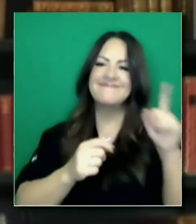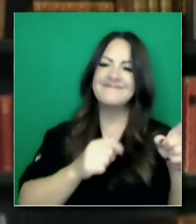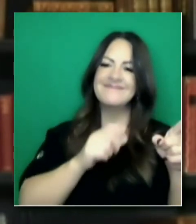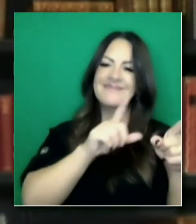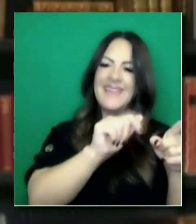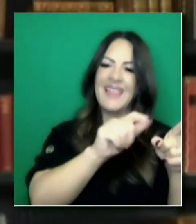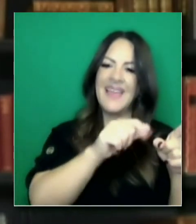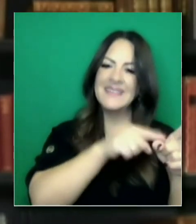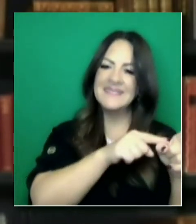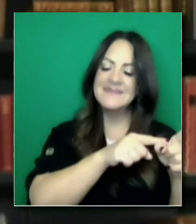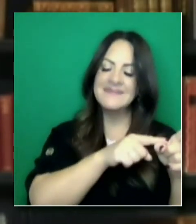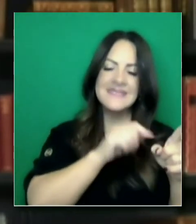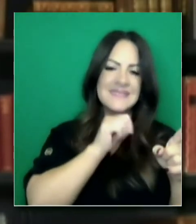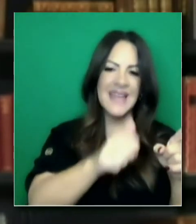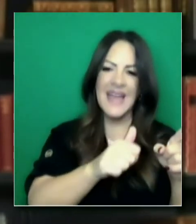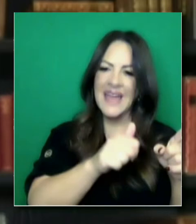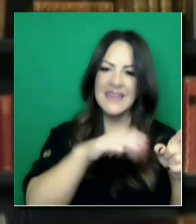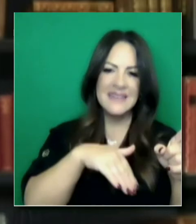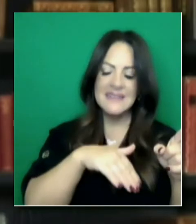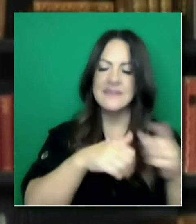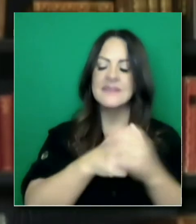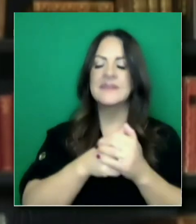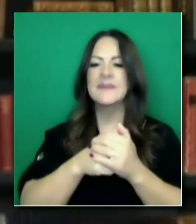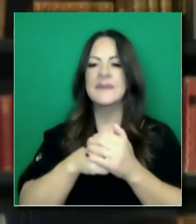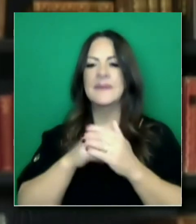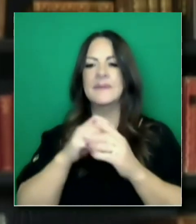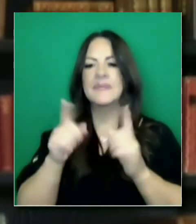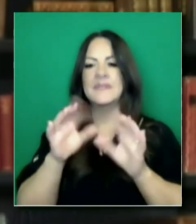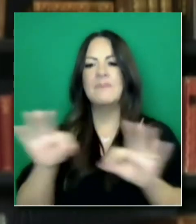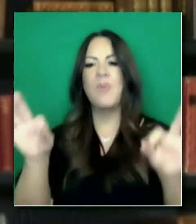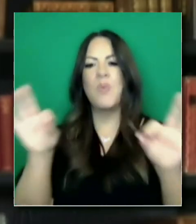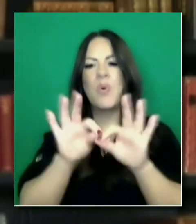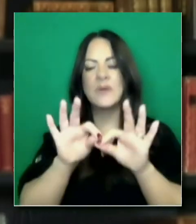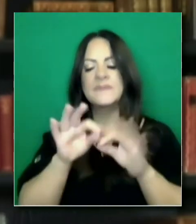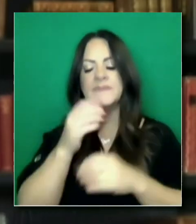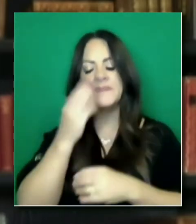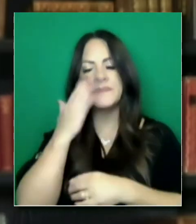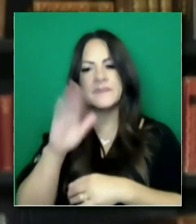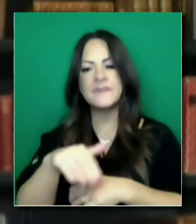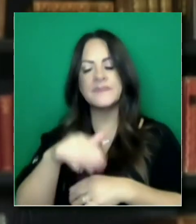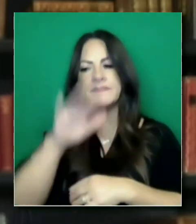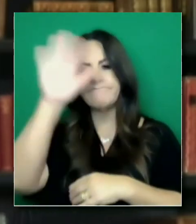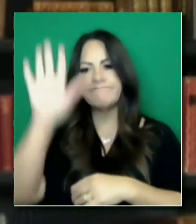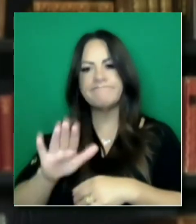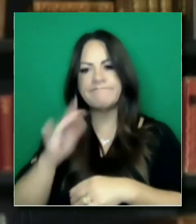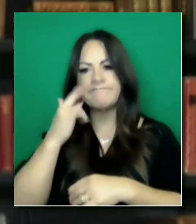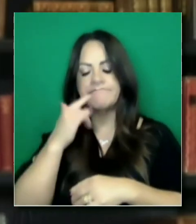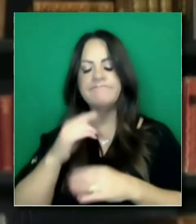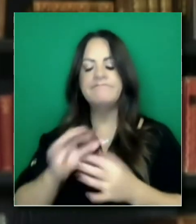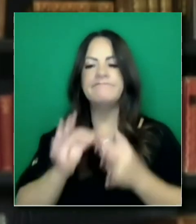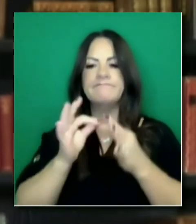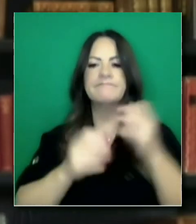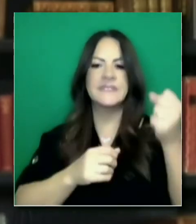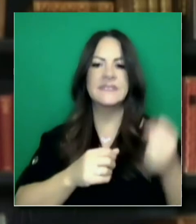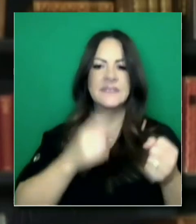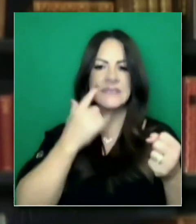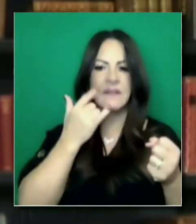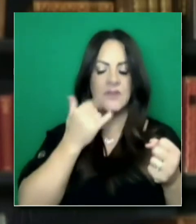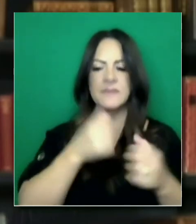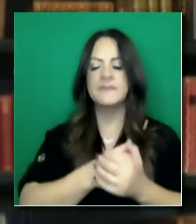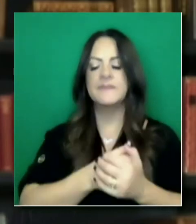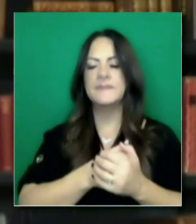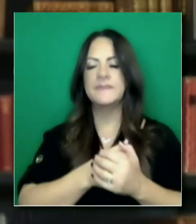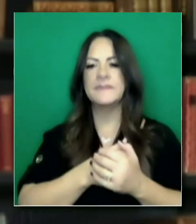San Joaquin and certainly highlighted in San Bernardino and Riverside counties, that we likely will experience in